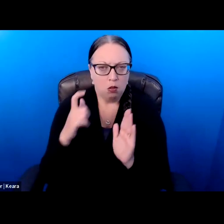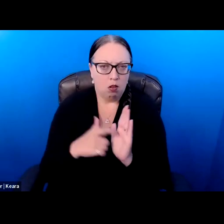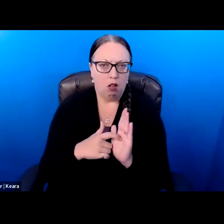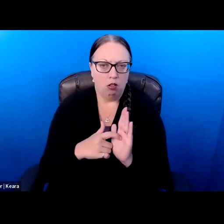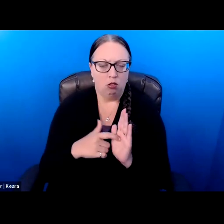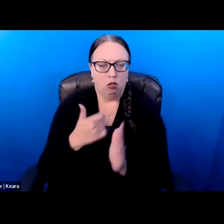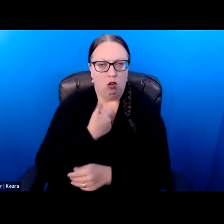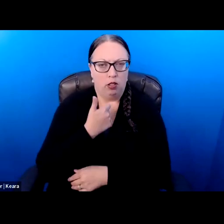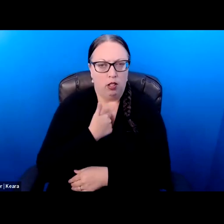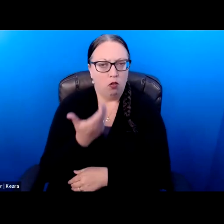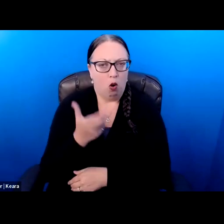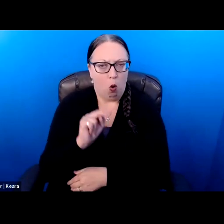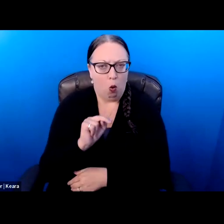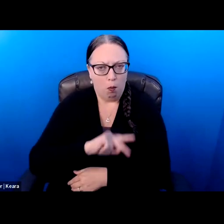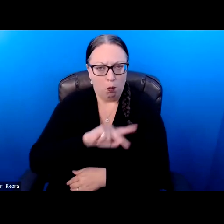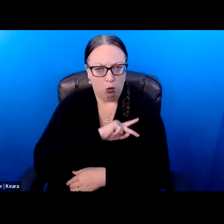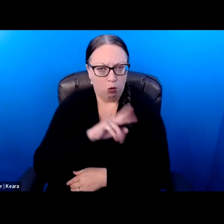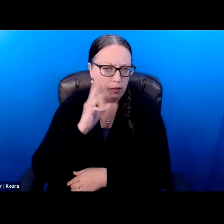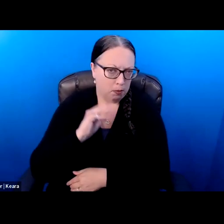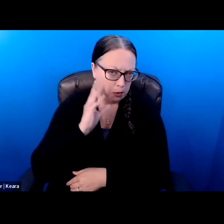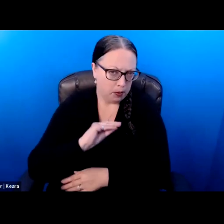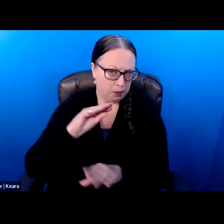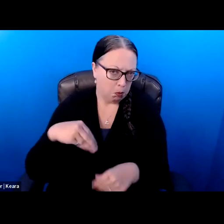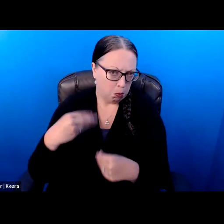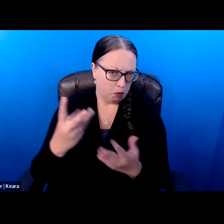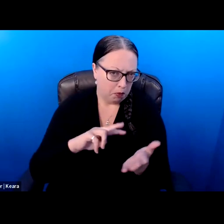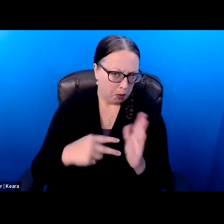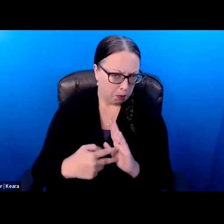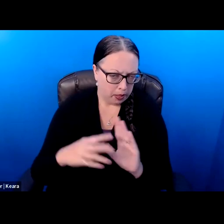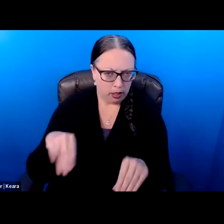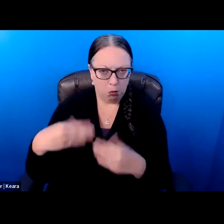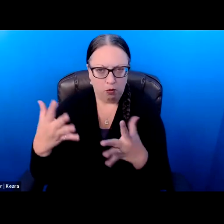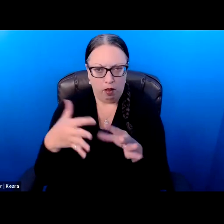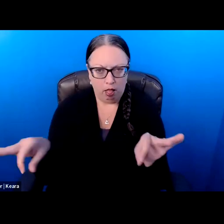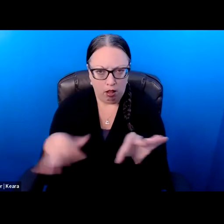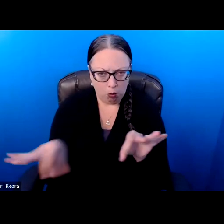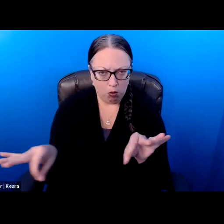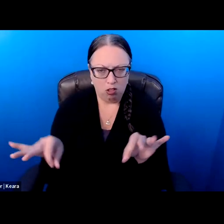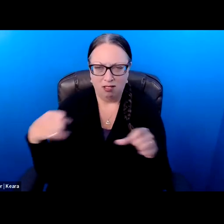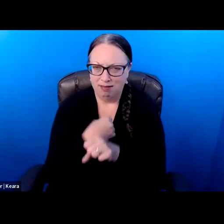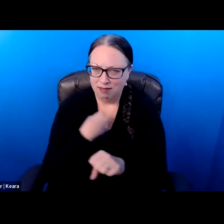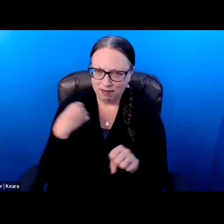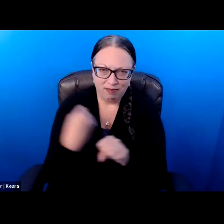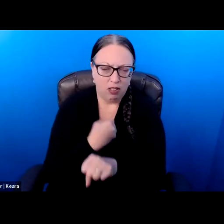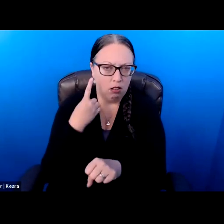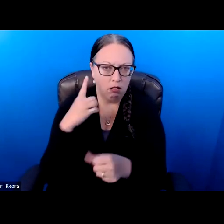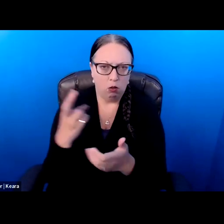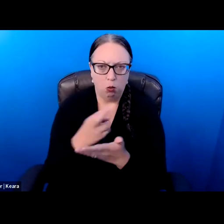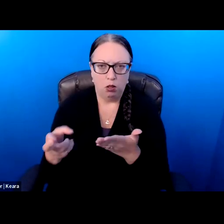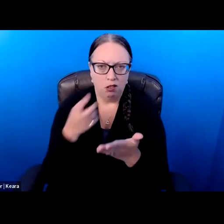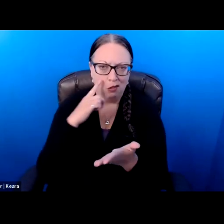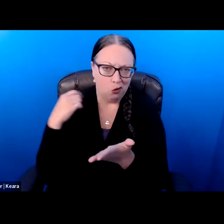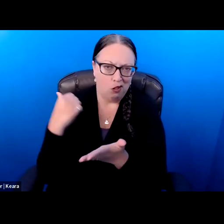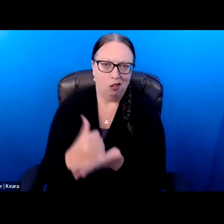personal experiences. And we give them meaning and language, and we fight for resources to help mitigate